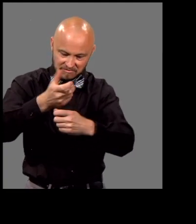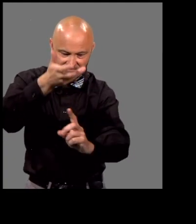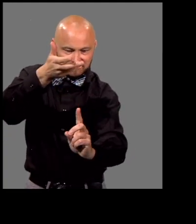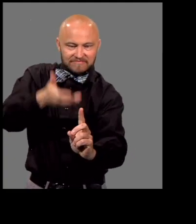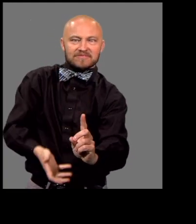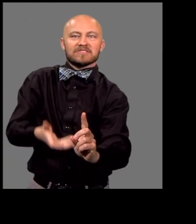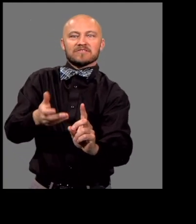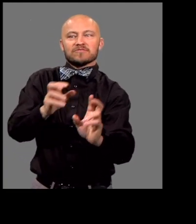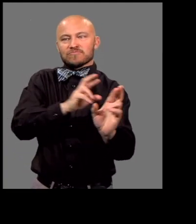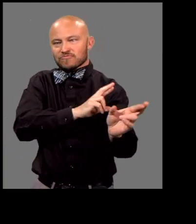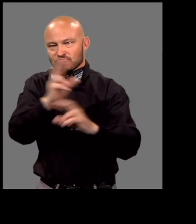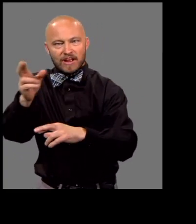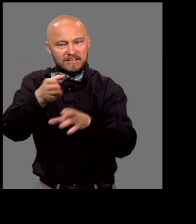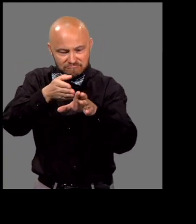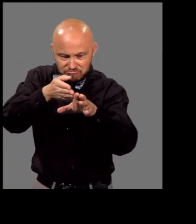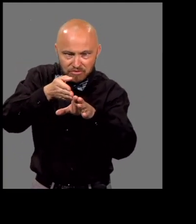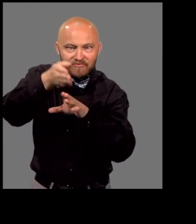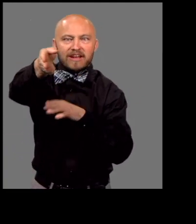produced